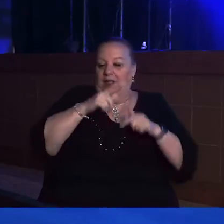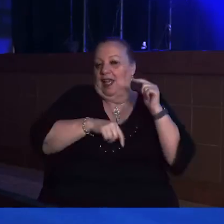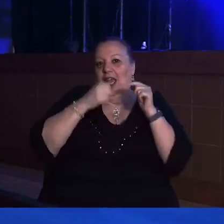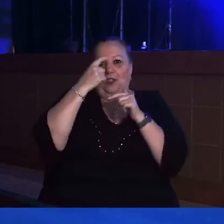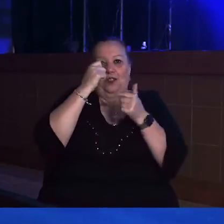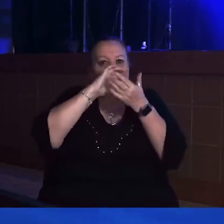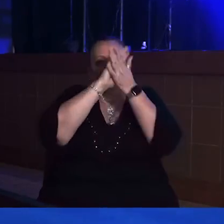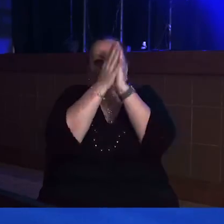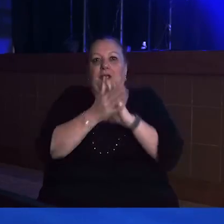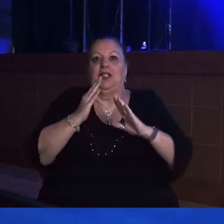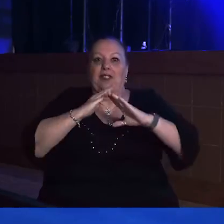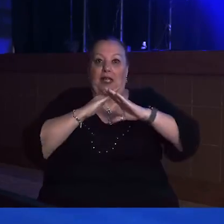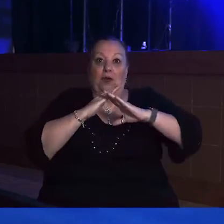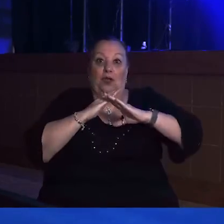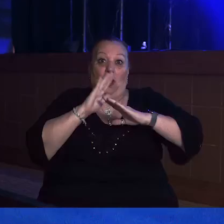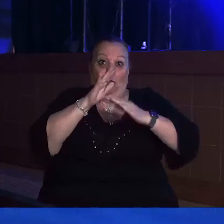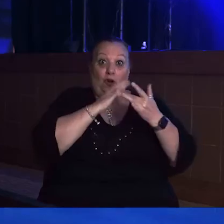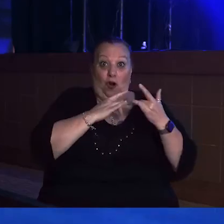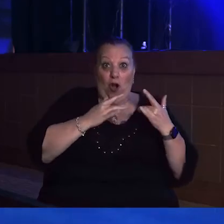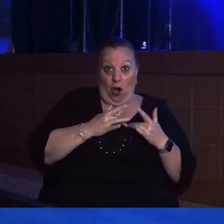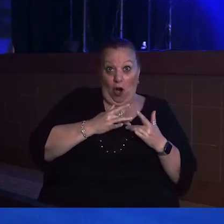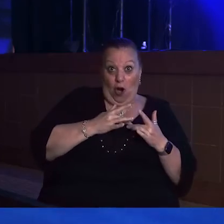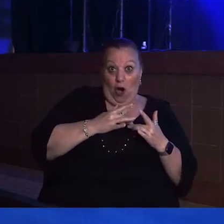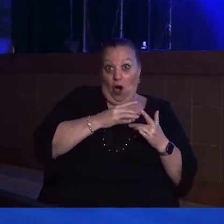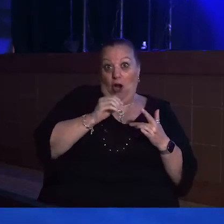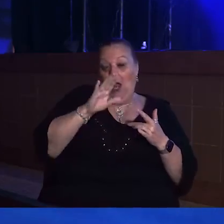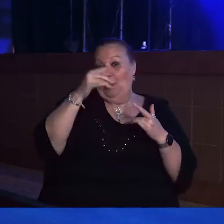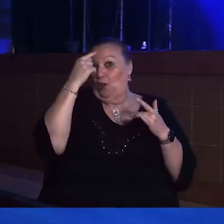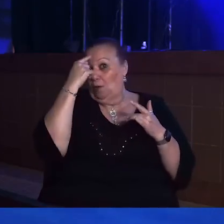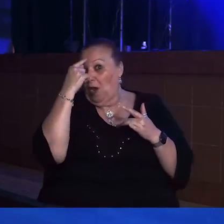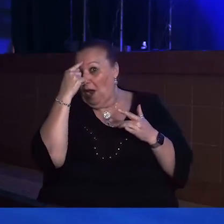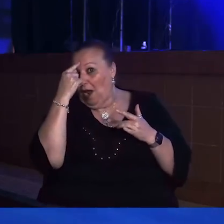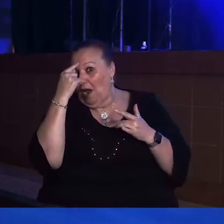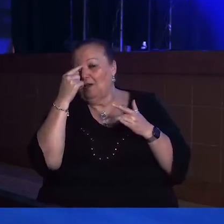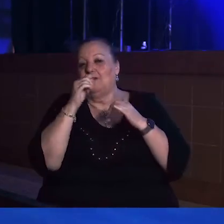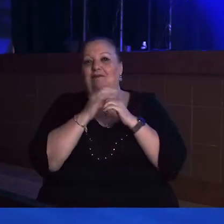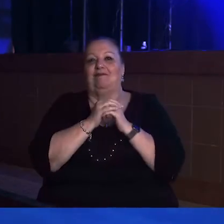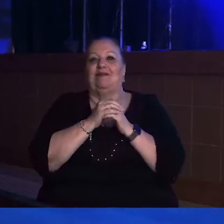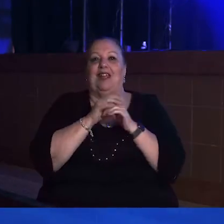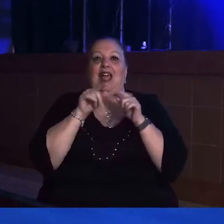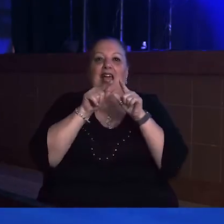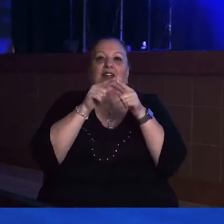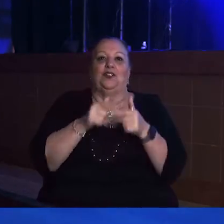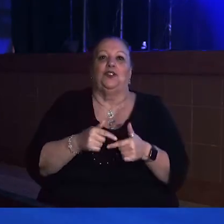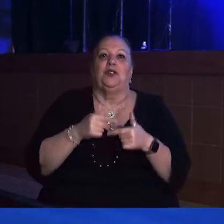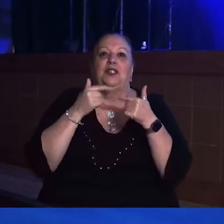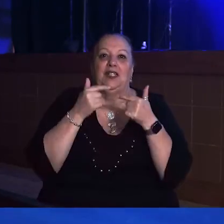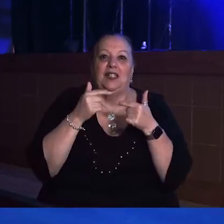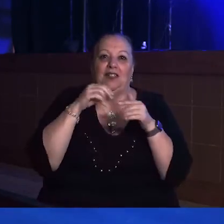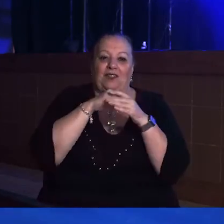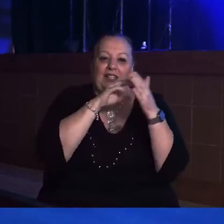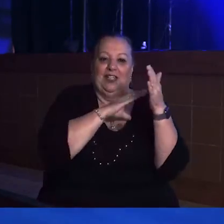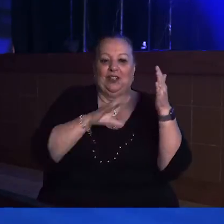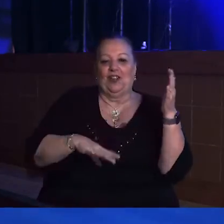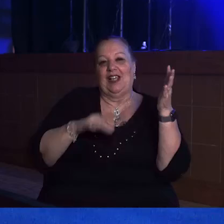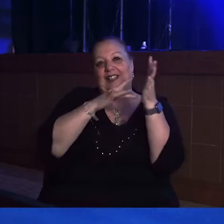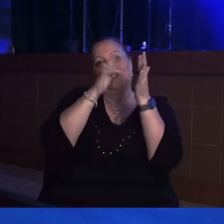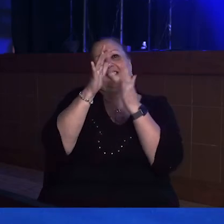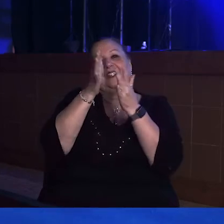guard your heart and your mind as you live in Christ Jesus. Let's